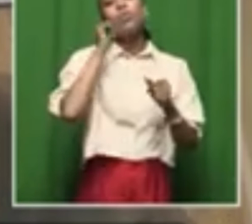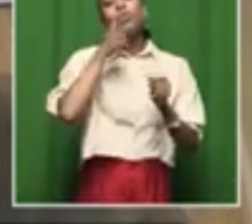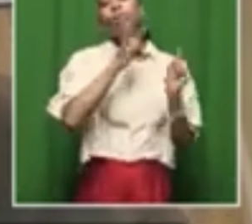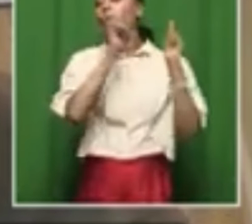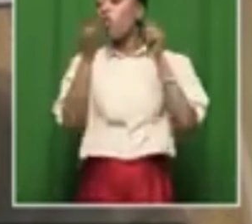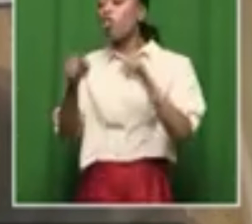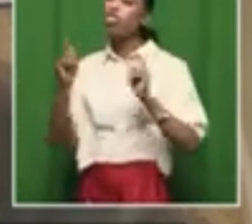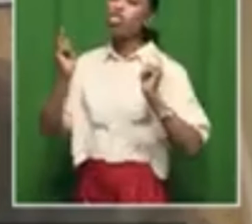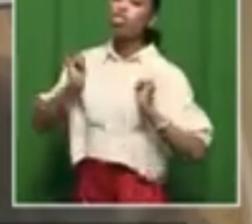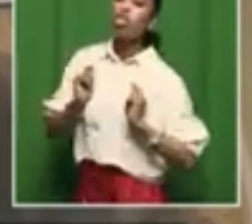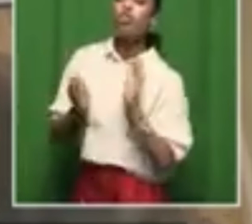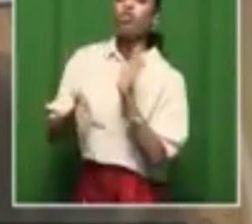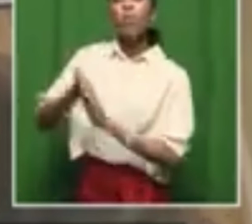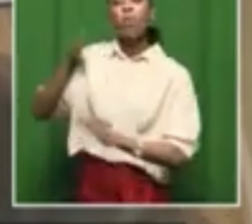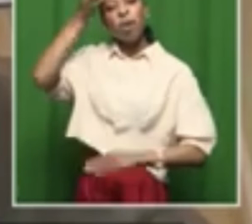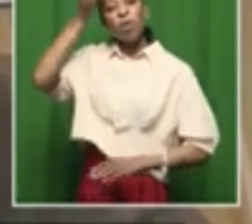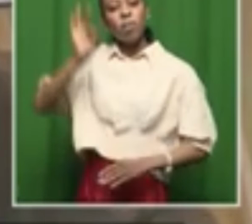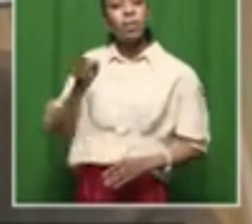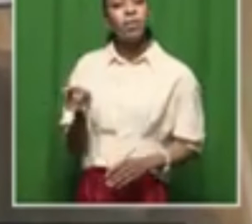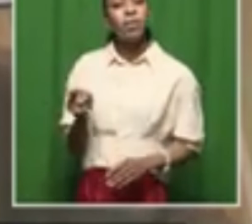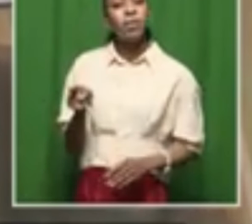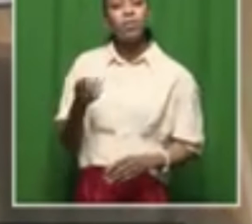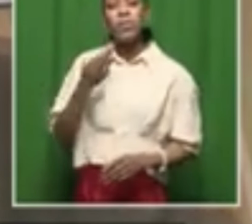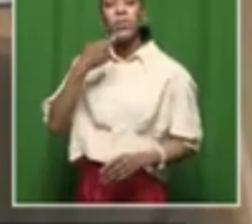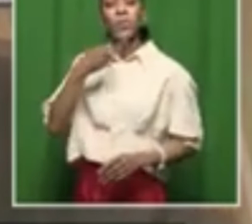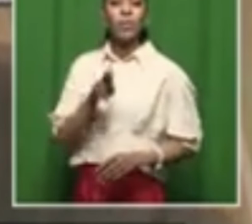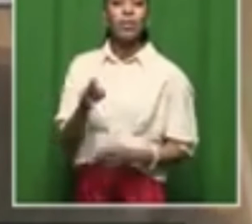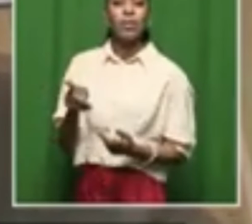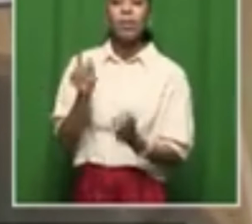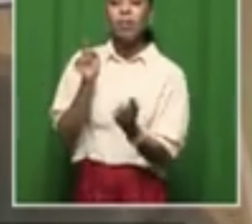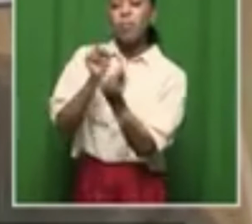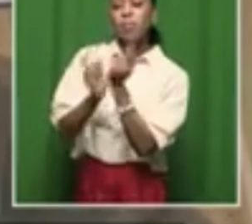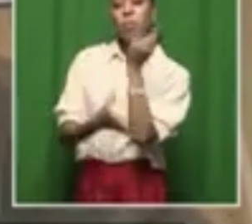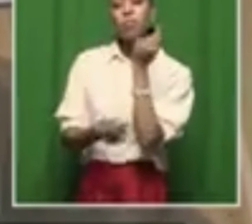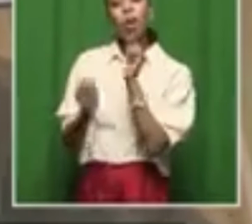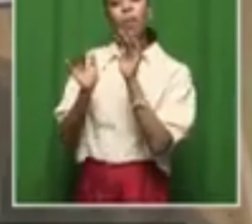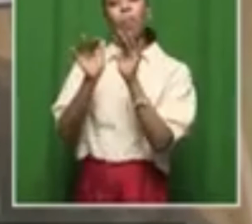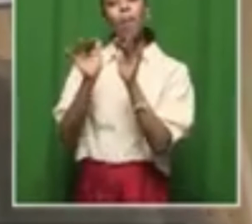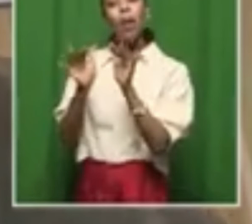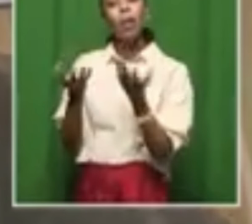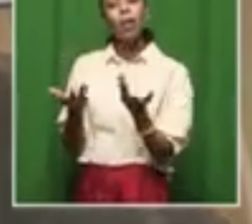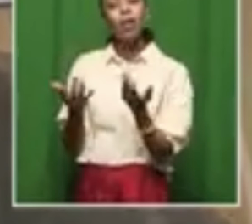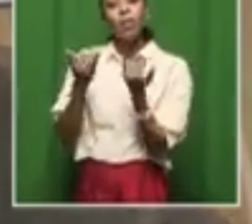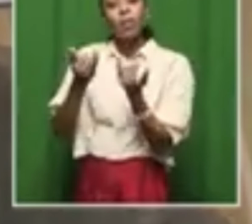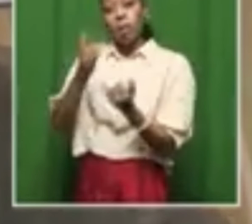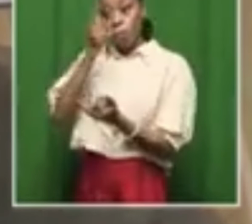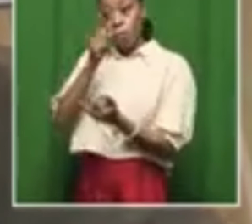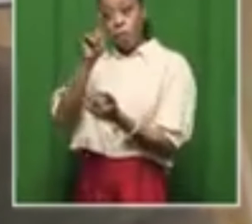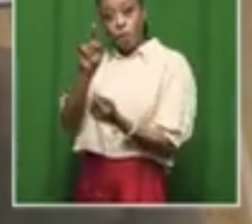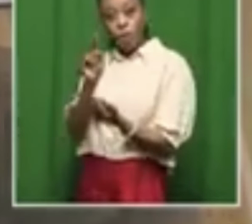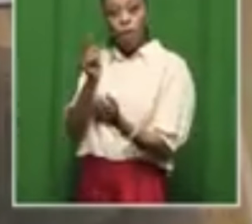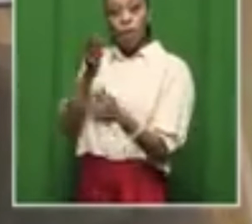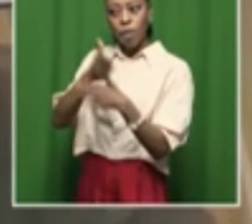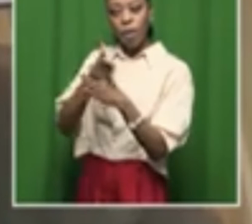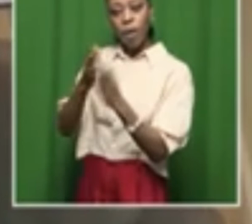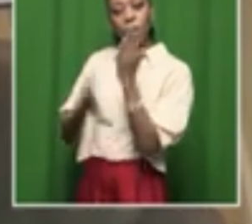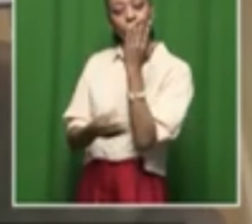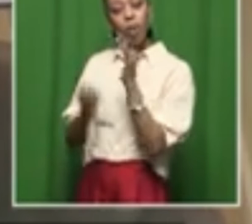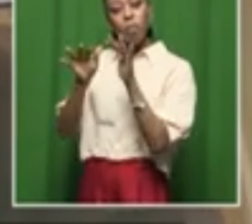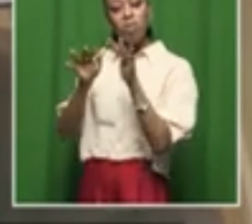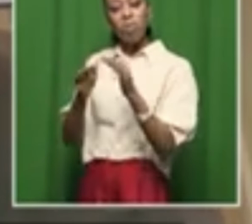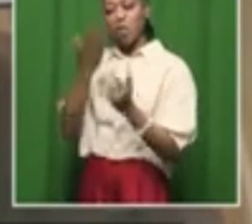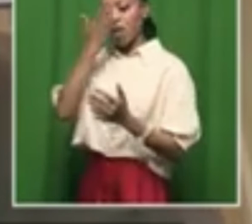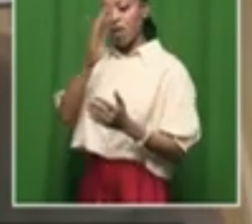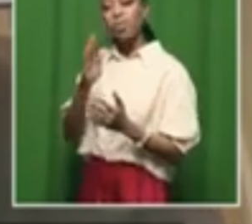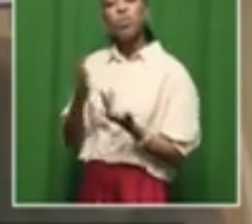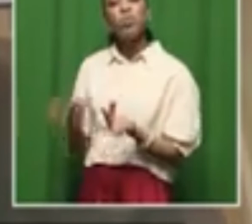they are tired, they go to the public hospitals and they meet poor people. It looks like when professionals work among poor people, they change